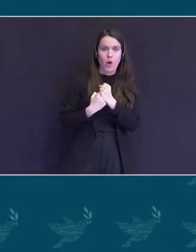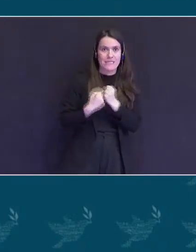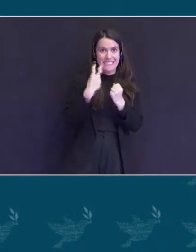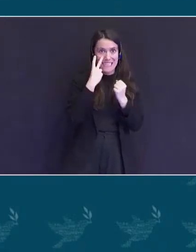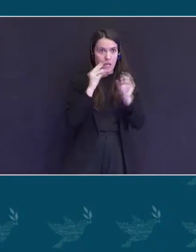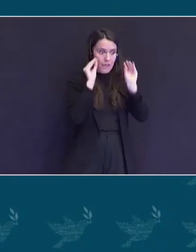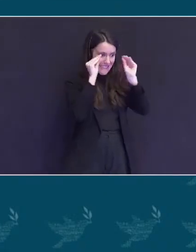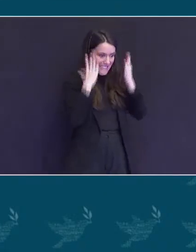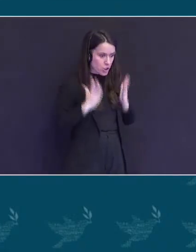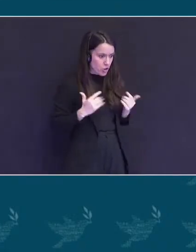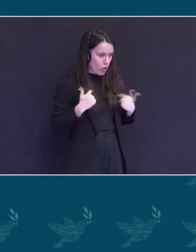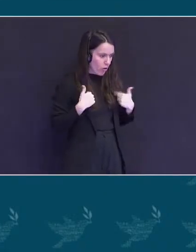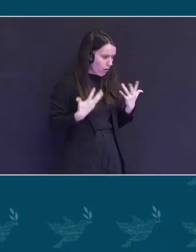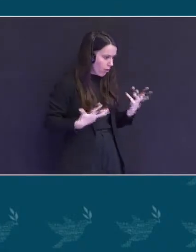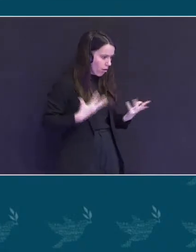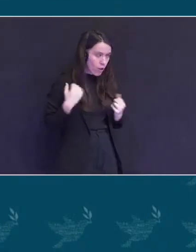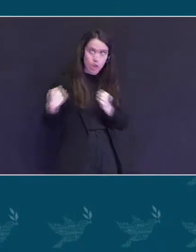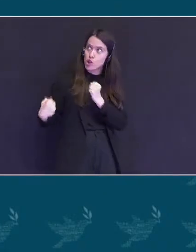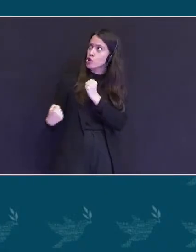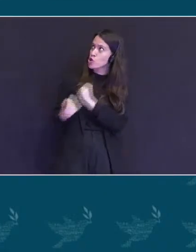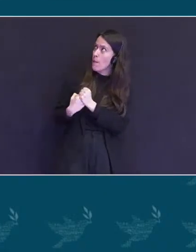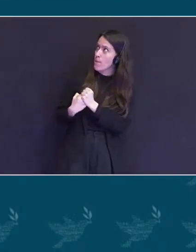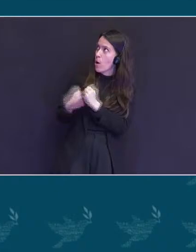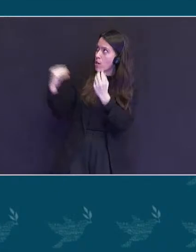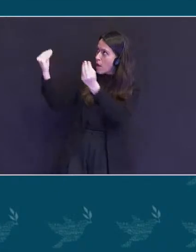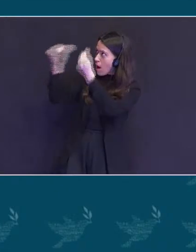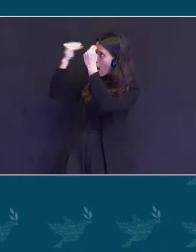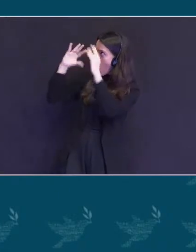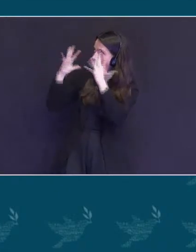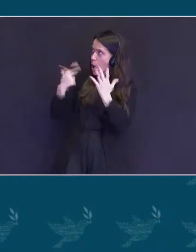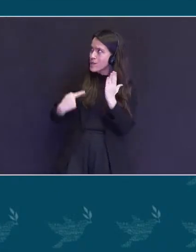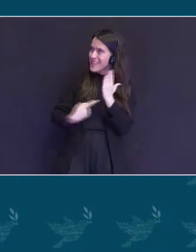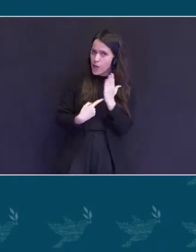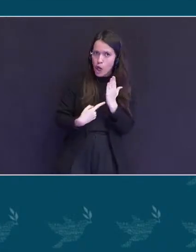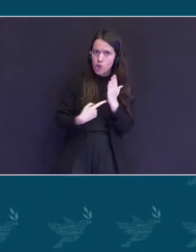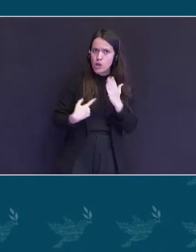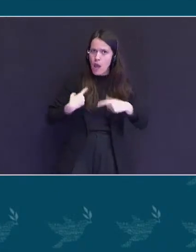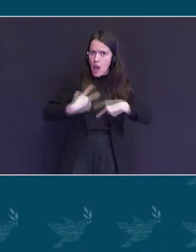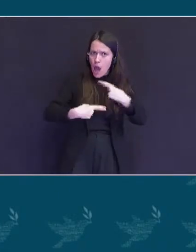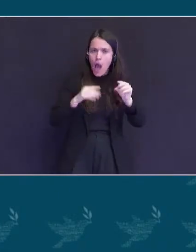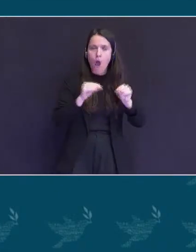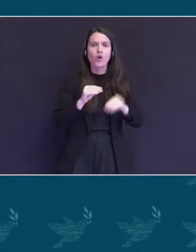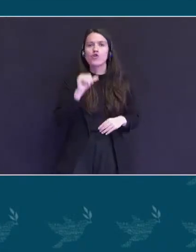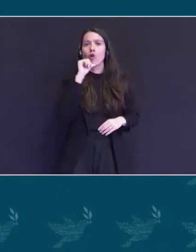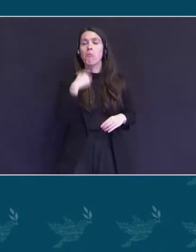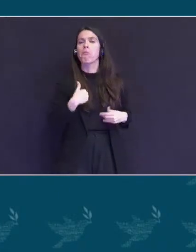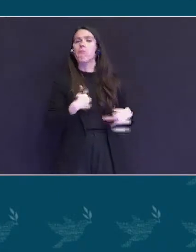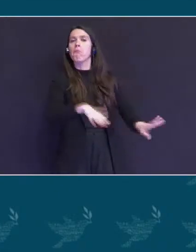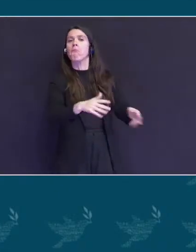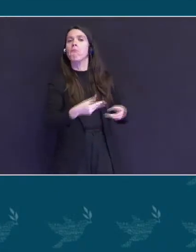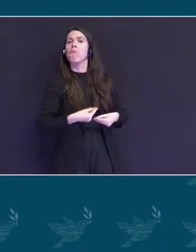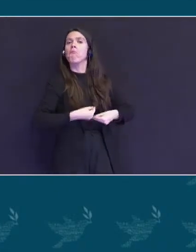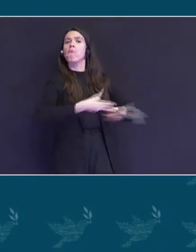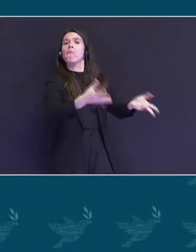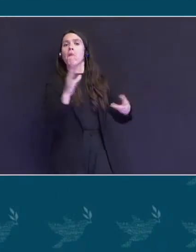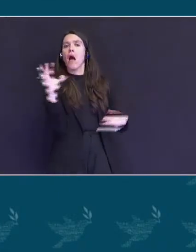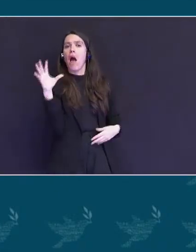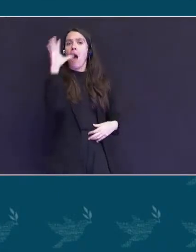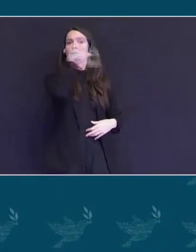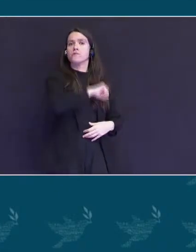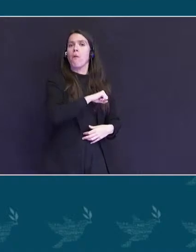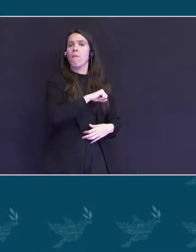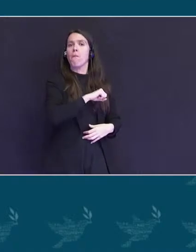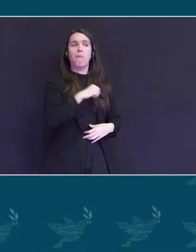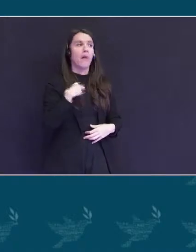are supported on how to use the technology. And we must not make assumptions that mere access